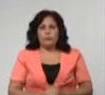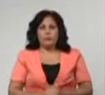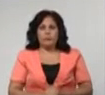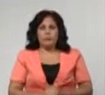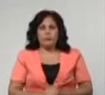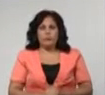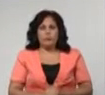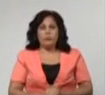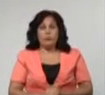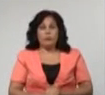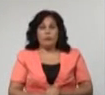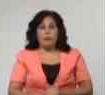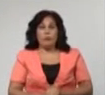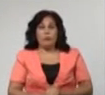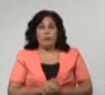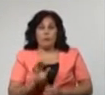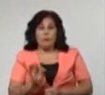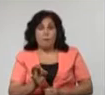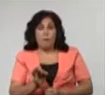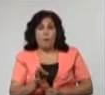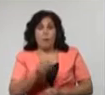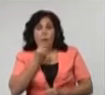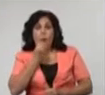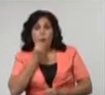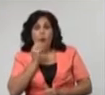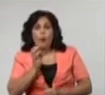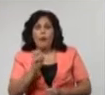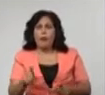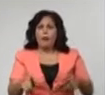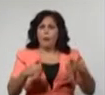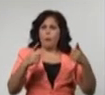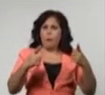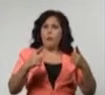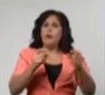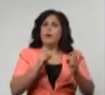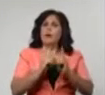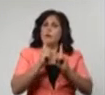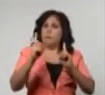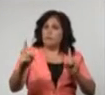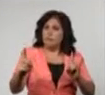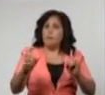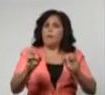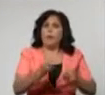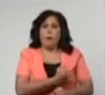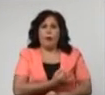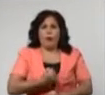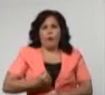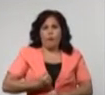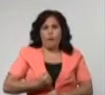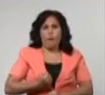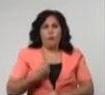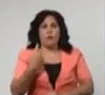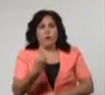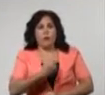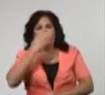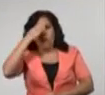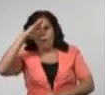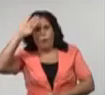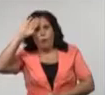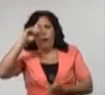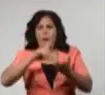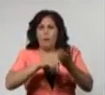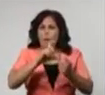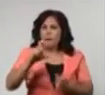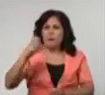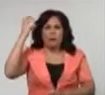that we've been able to accomplish with the coordinated efforts by all Cubans, the party,